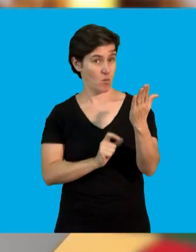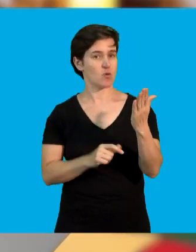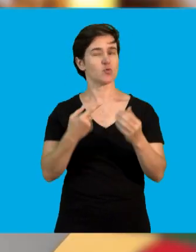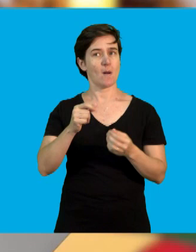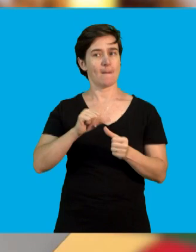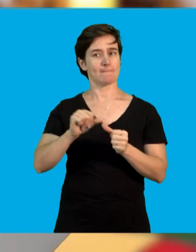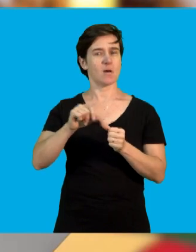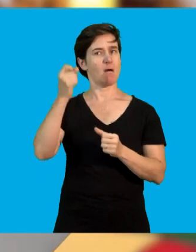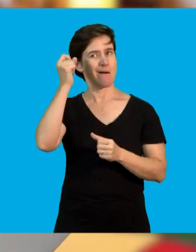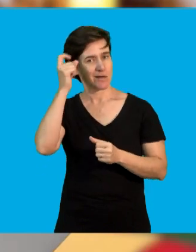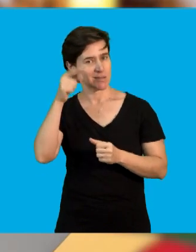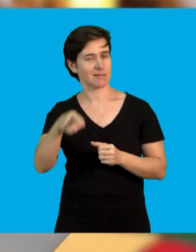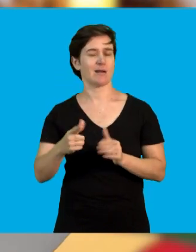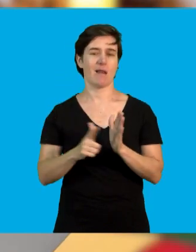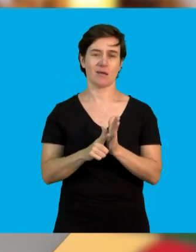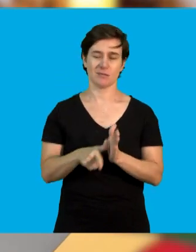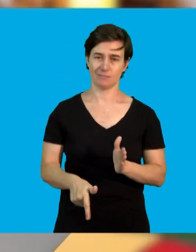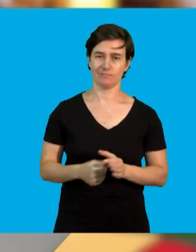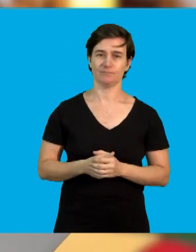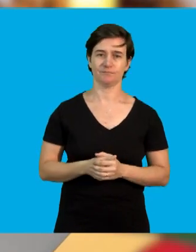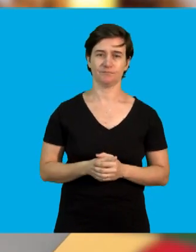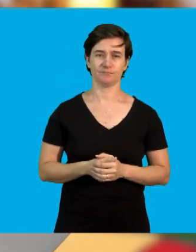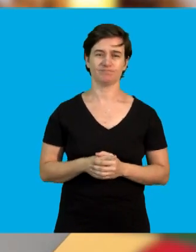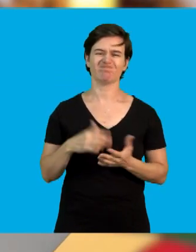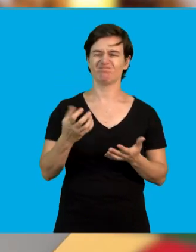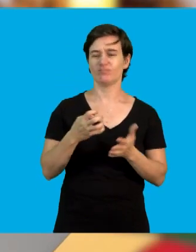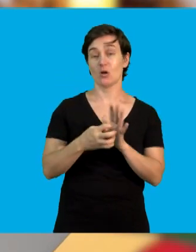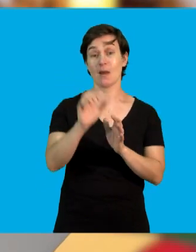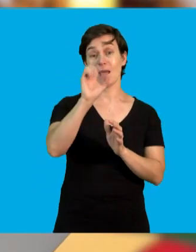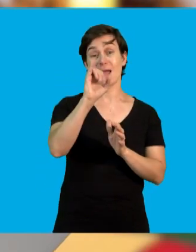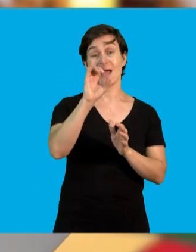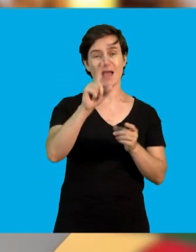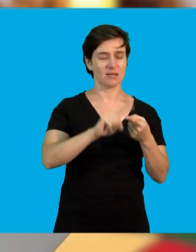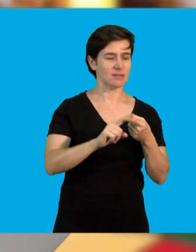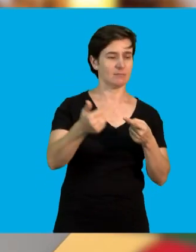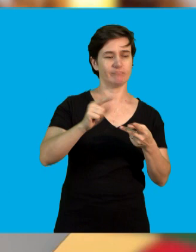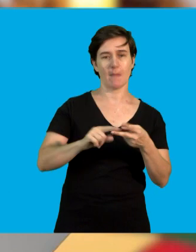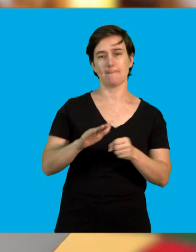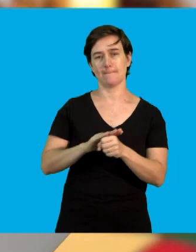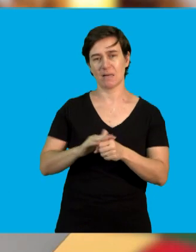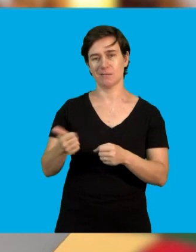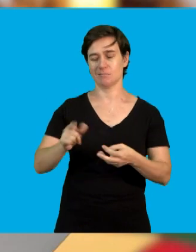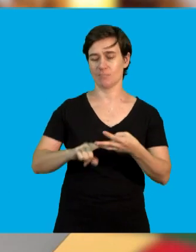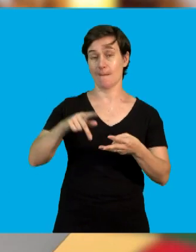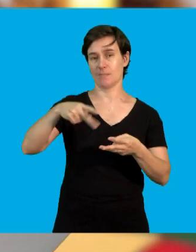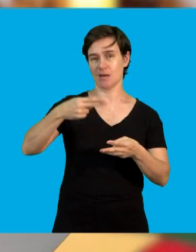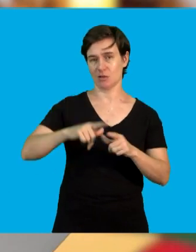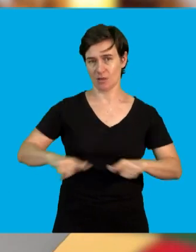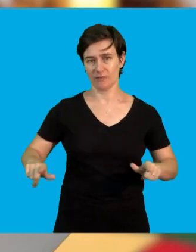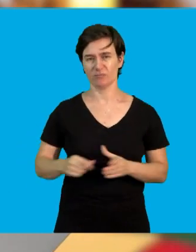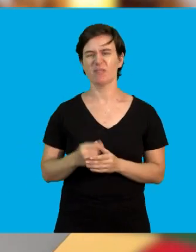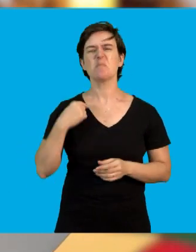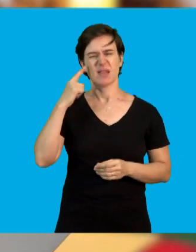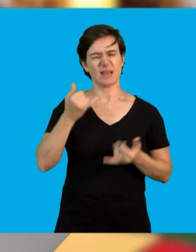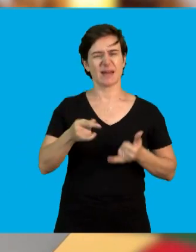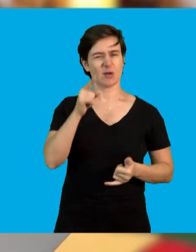or to better now understand this entire lesson, whereby we use words such as an acid and then the base and then lastly the pH value.